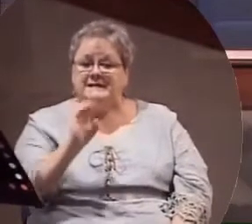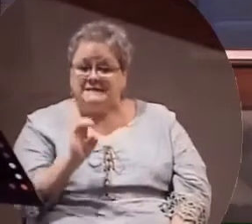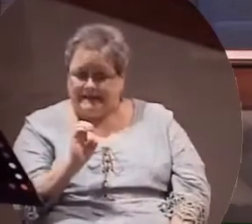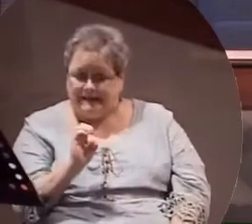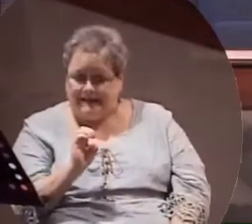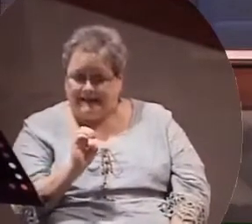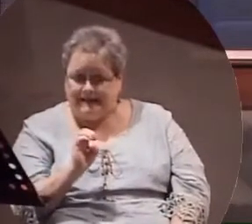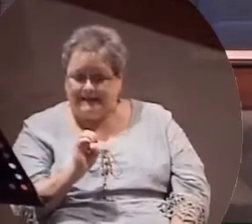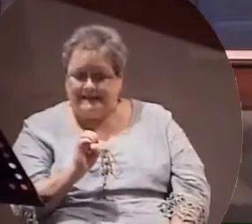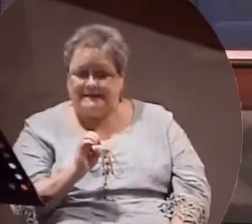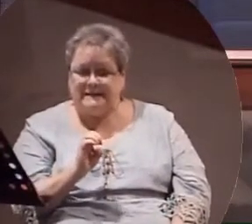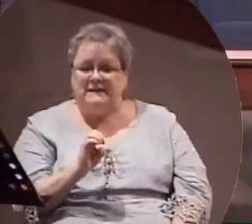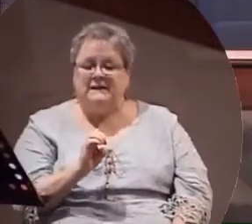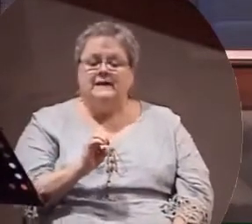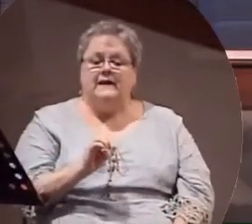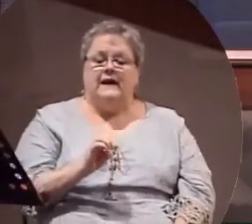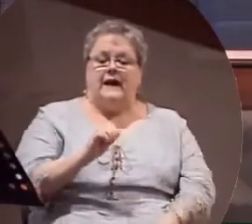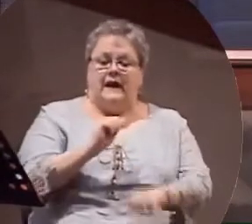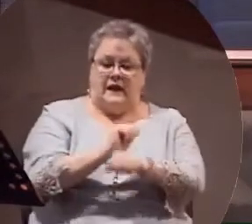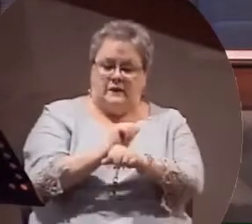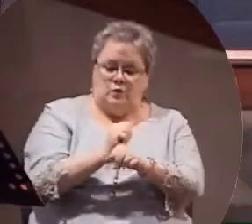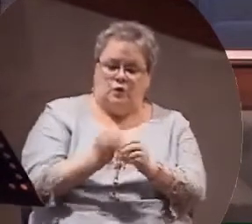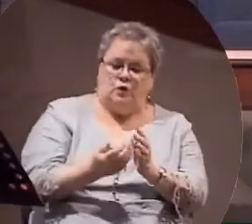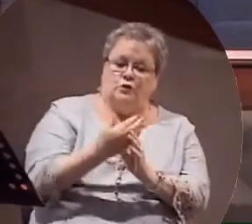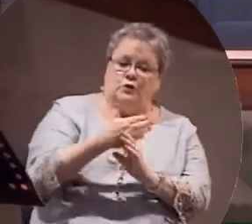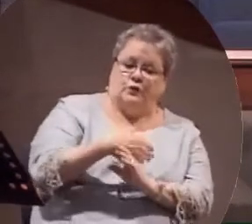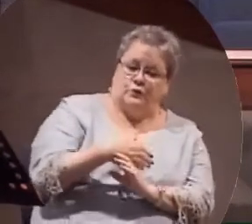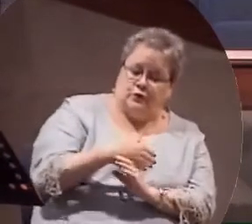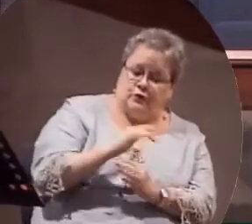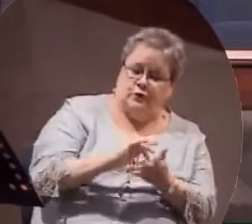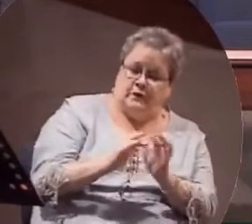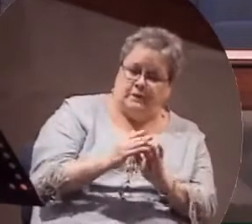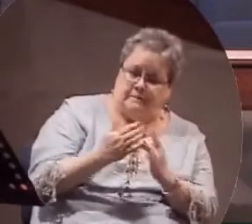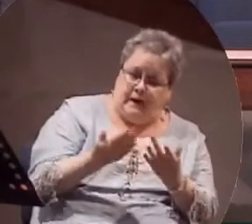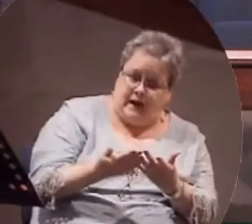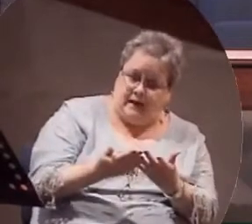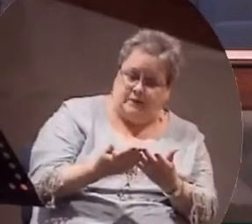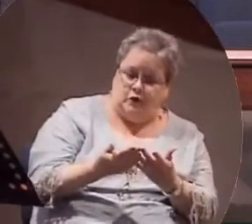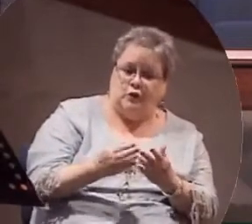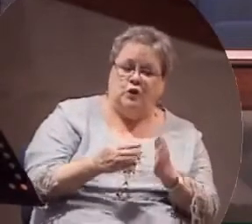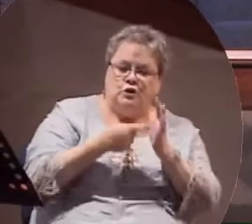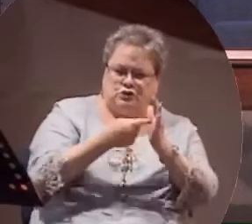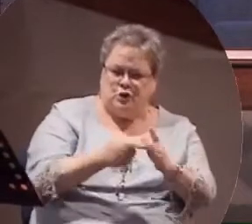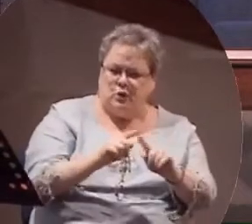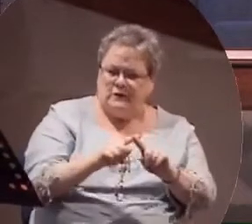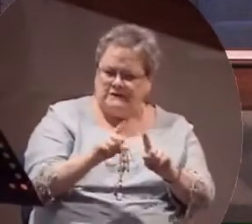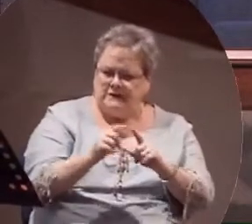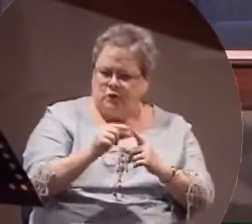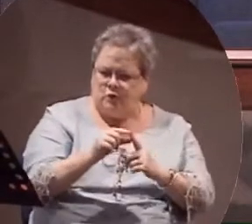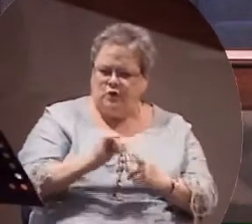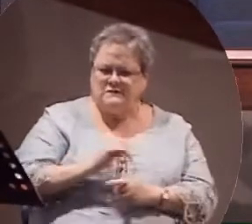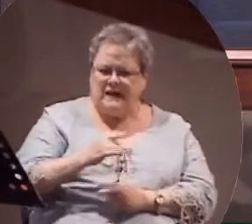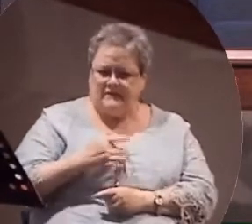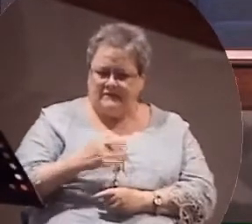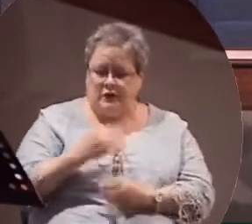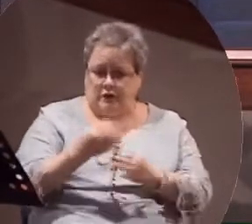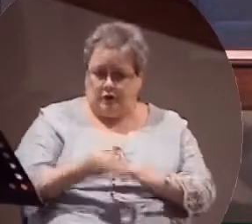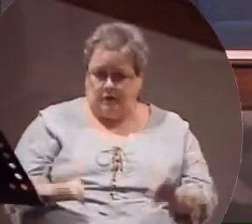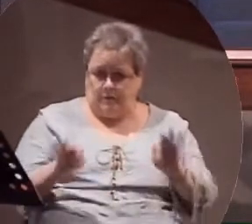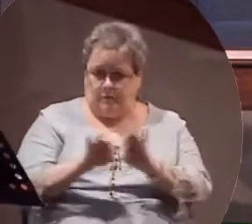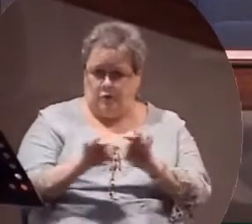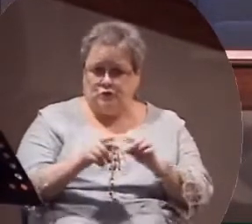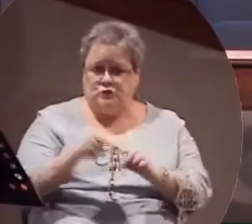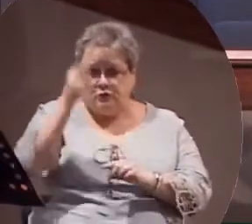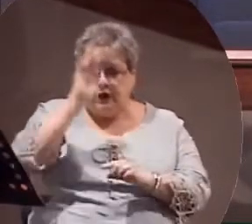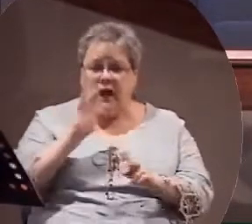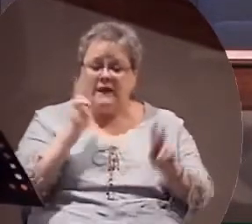as an outline and work all the way through the Bible, pointing out certain words that I feel like they're important to us as God's people